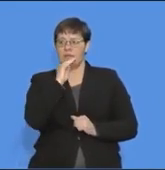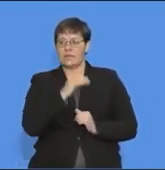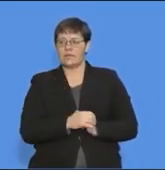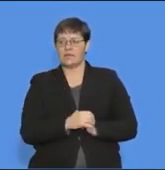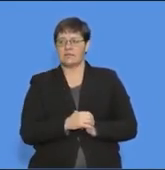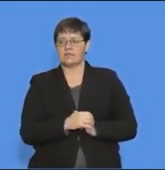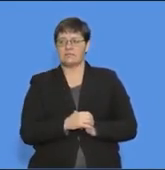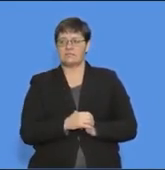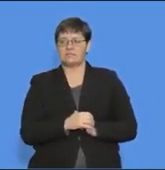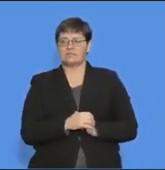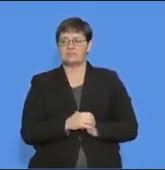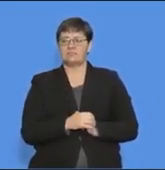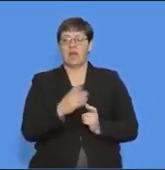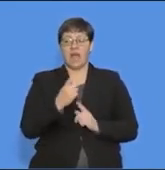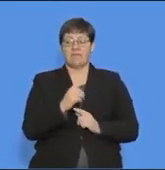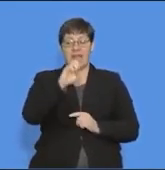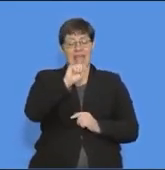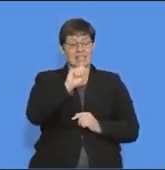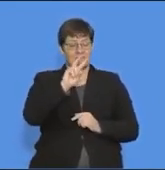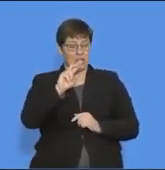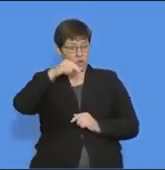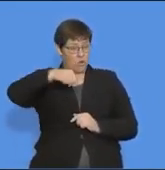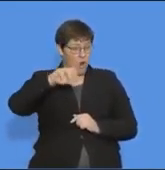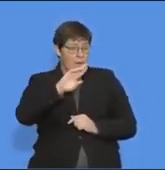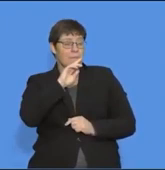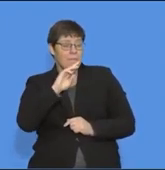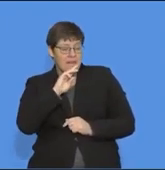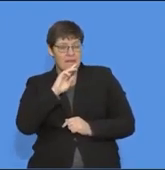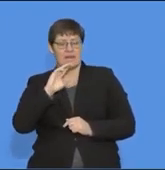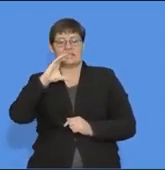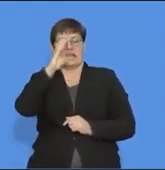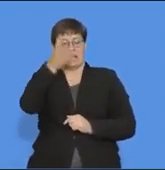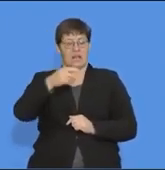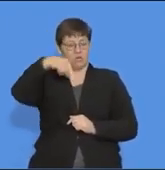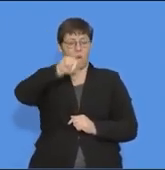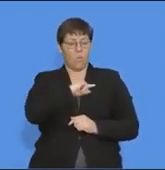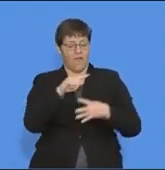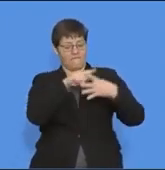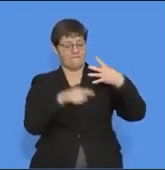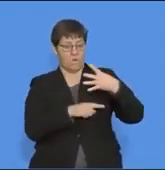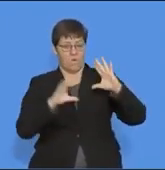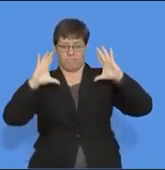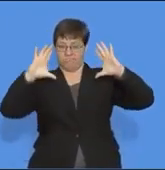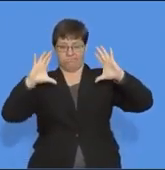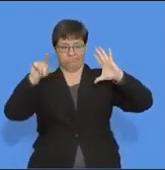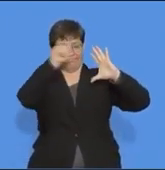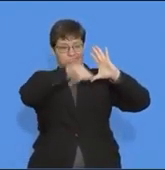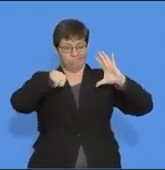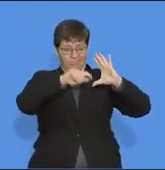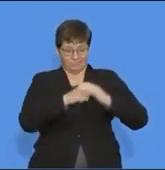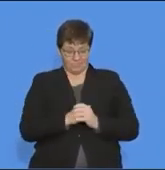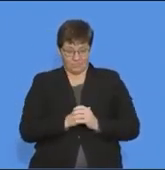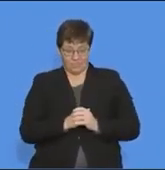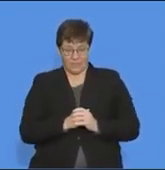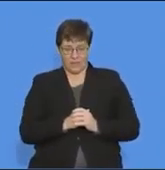we are dealing with a cyclic quadrilateral because 4 points are on the circumference, right? You might